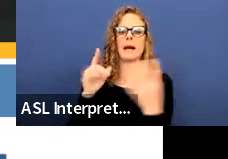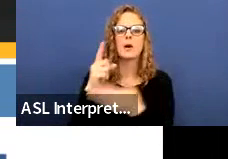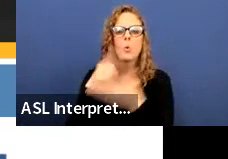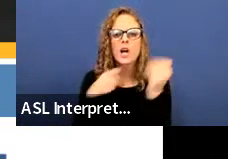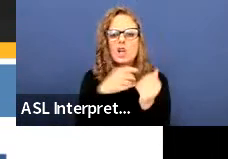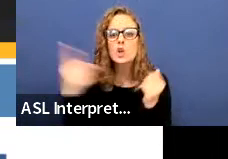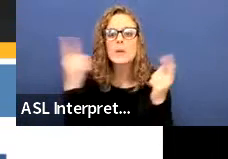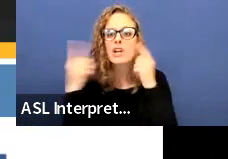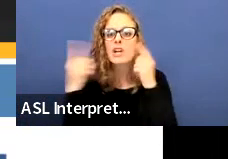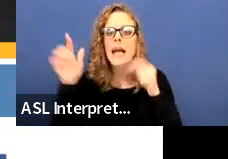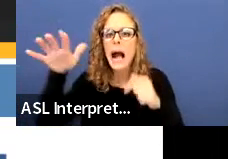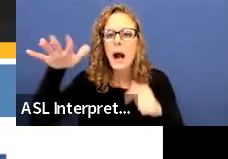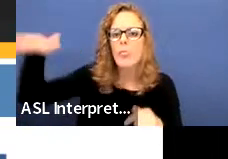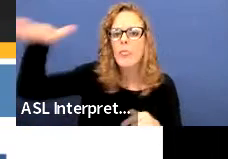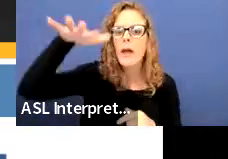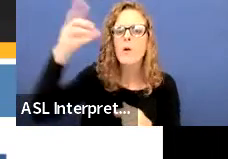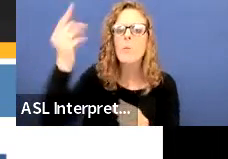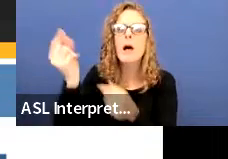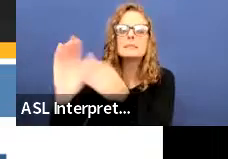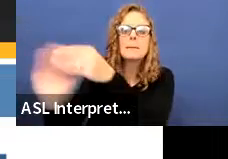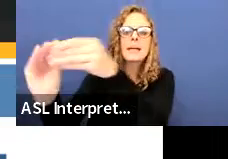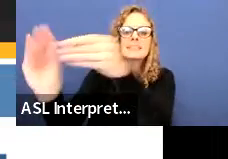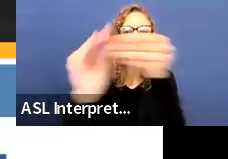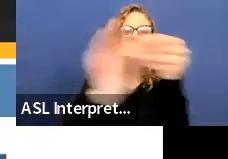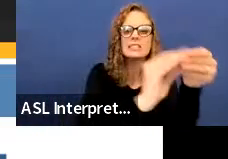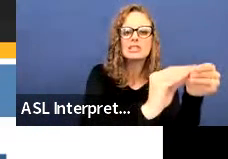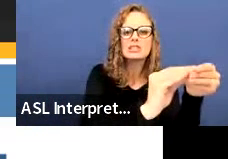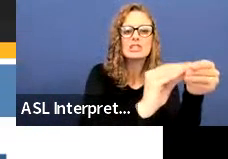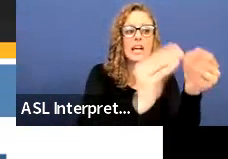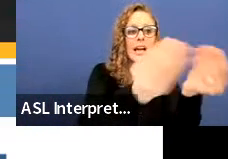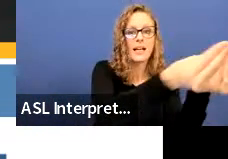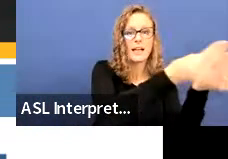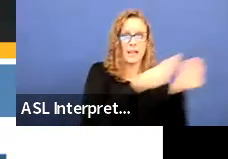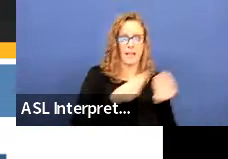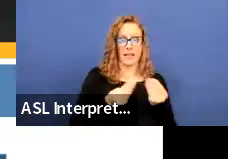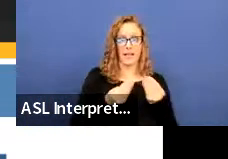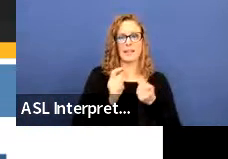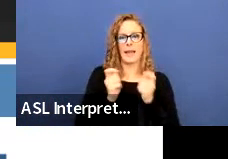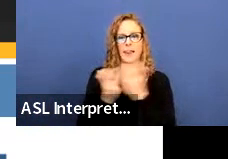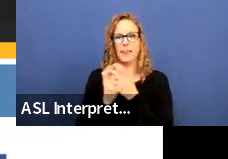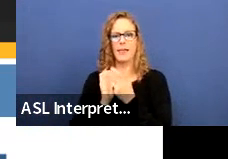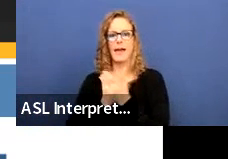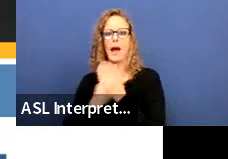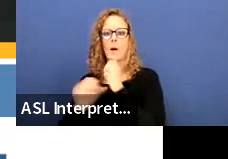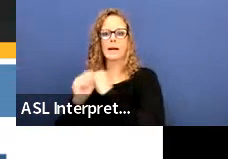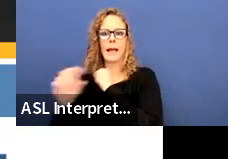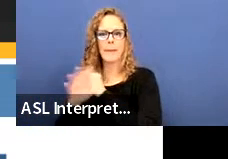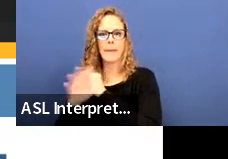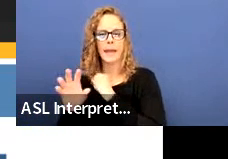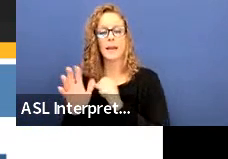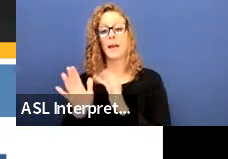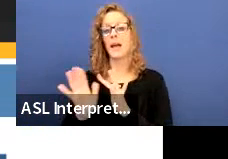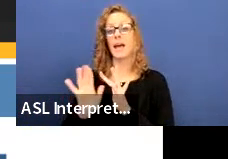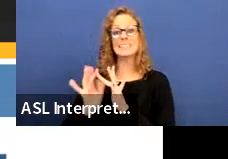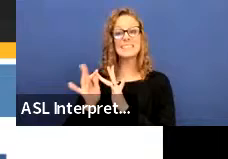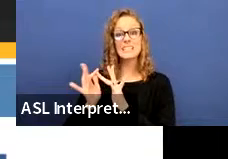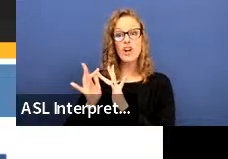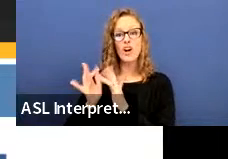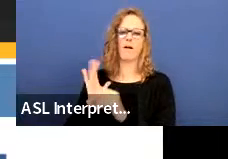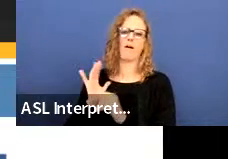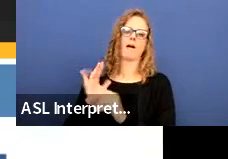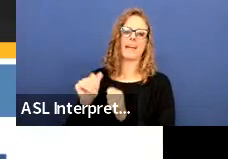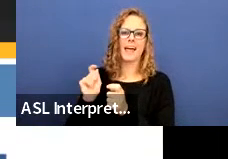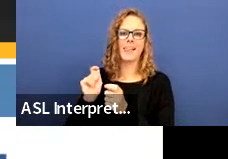hearing? And making sure that that's informing our campaign iteration. The beauty of digital, of course, is that we can change the creative